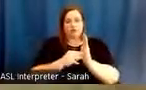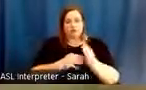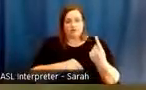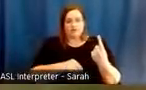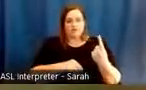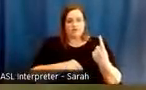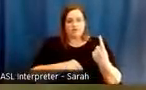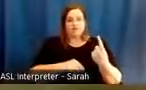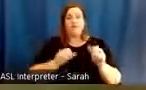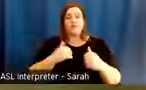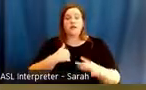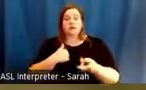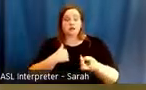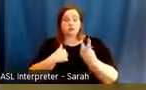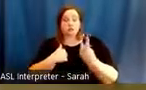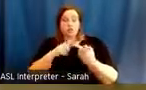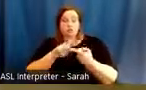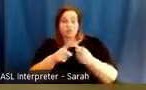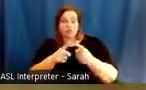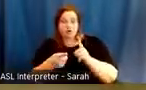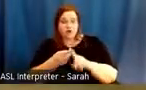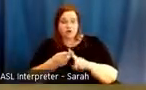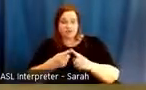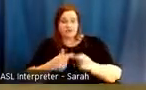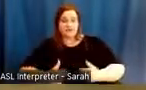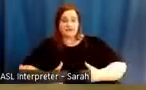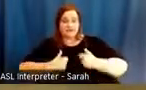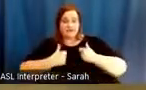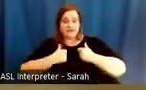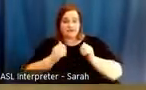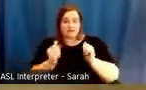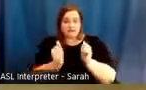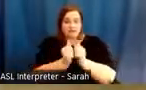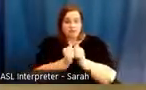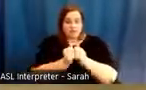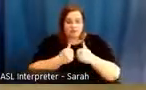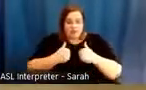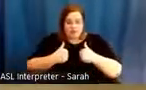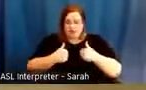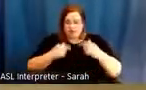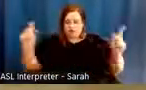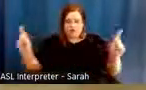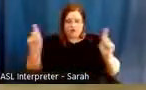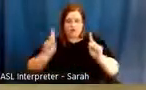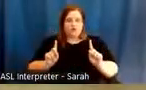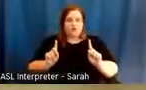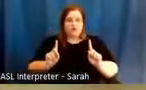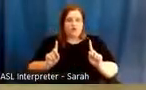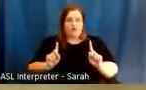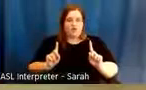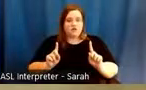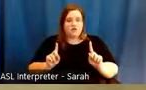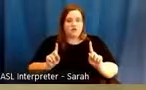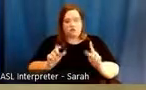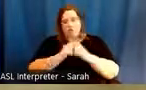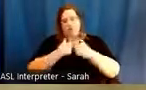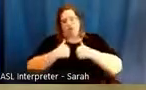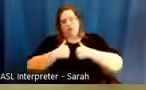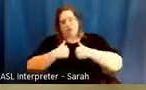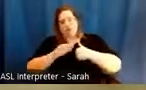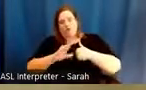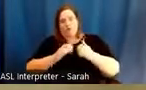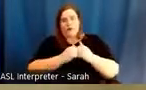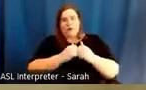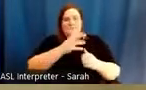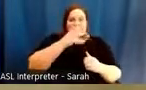two friends living with you and not with you, not with your parent,